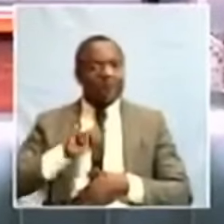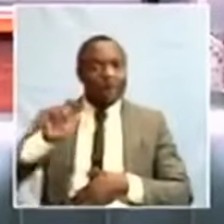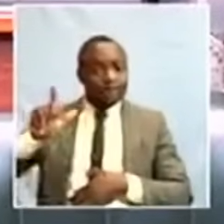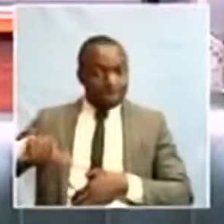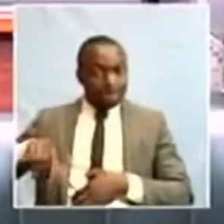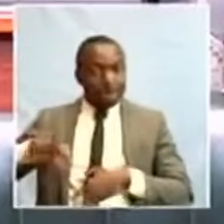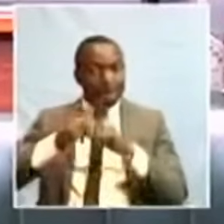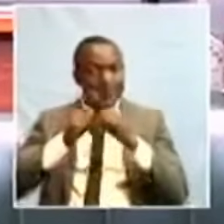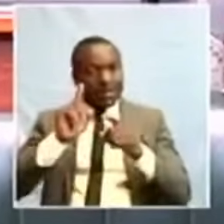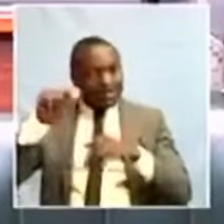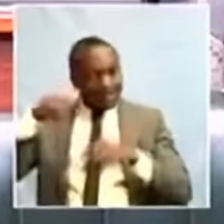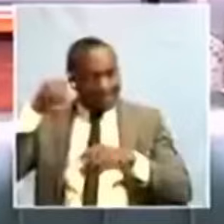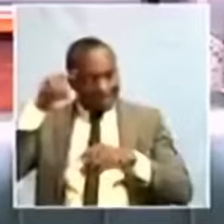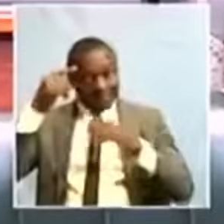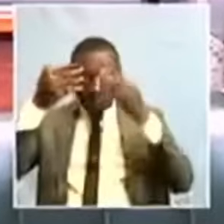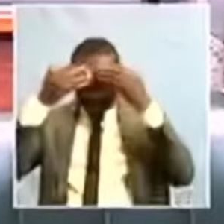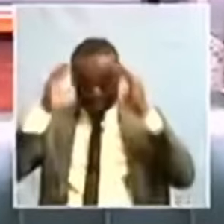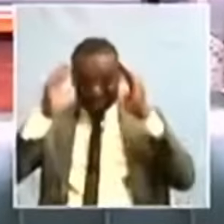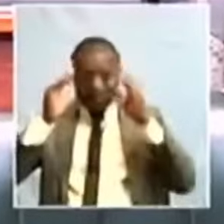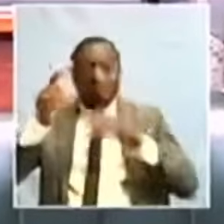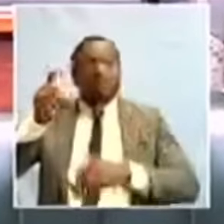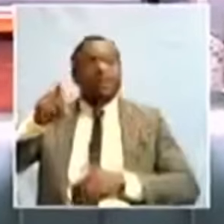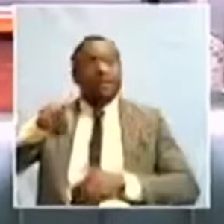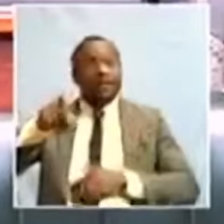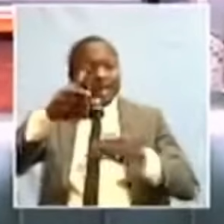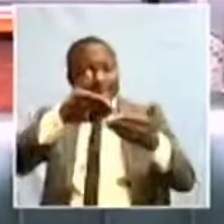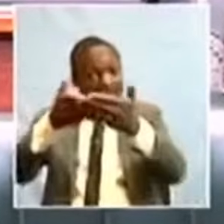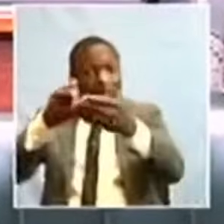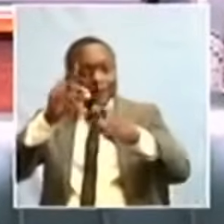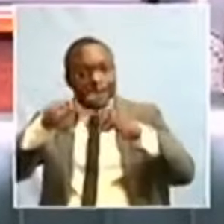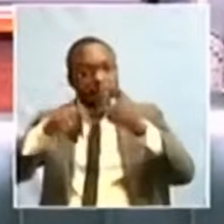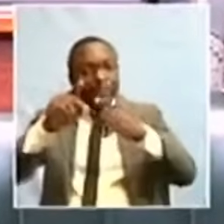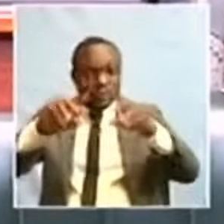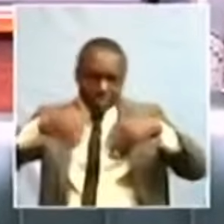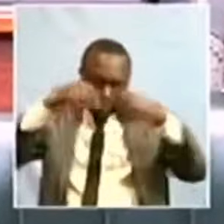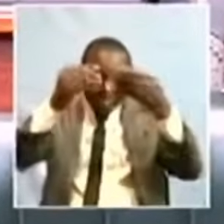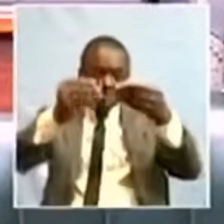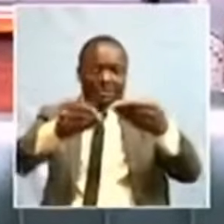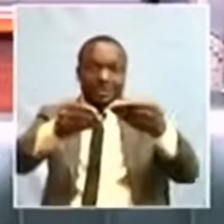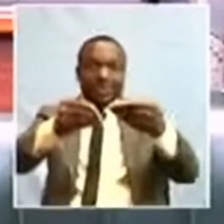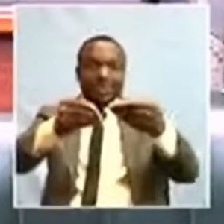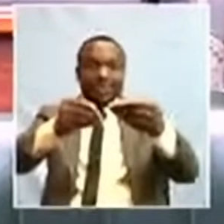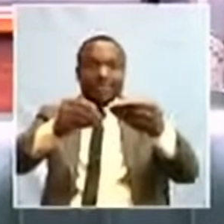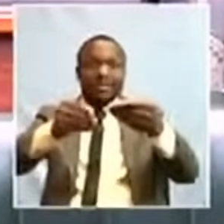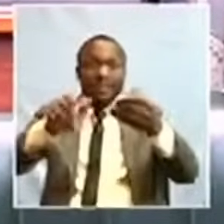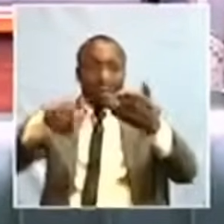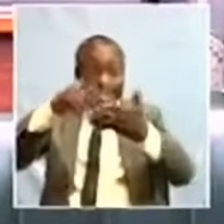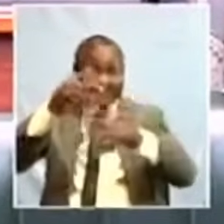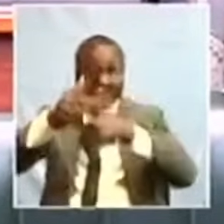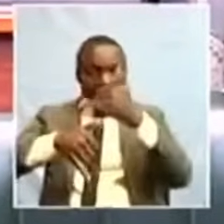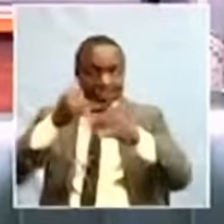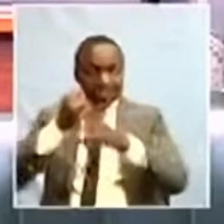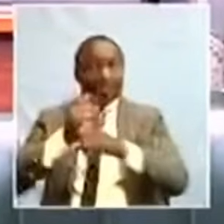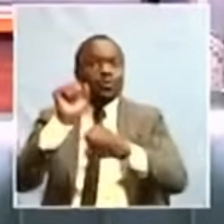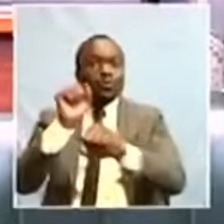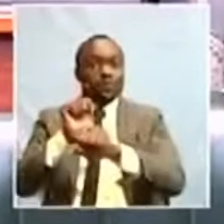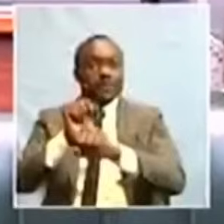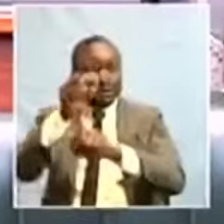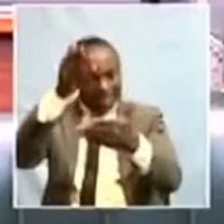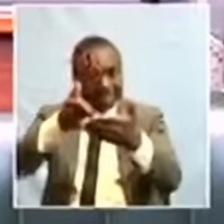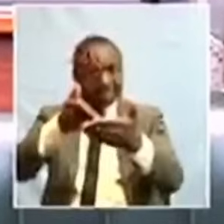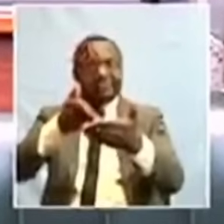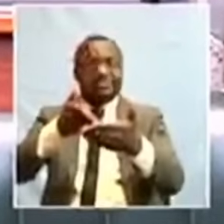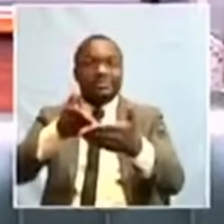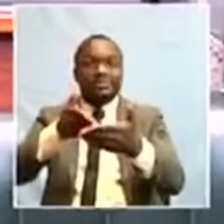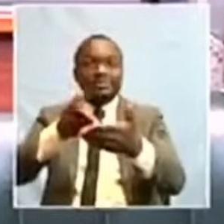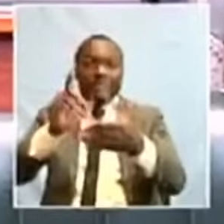but government is aware. We need these people to produce this year, and we are working on that.